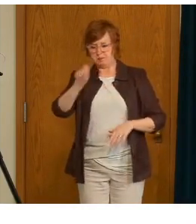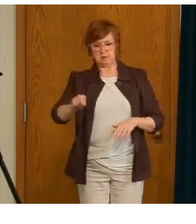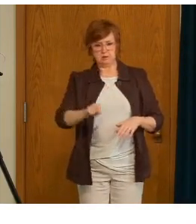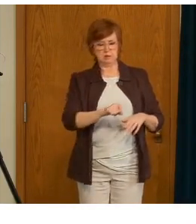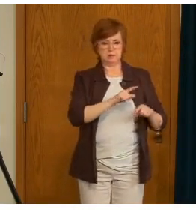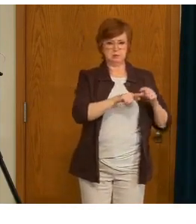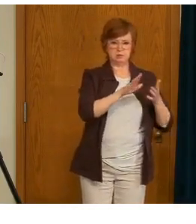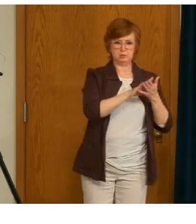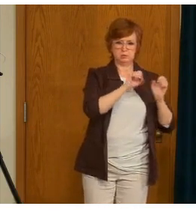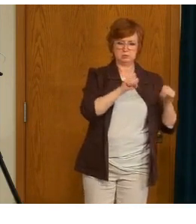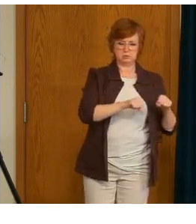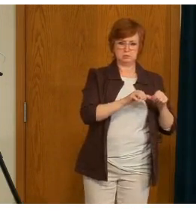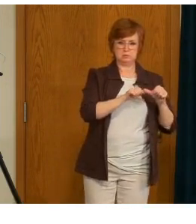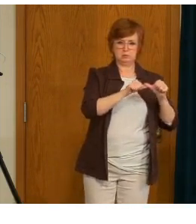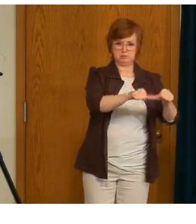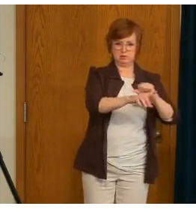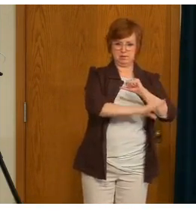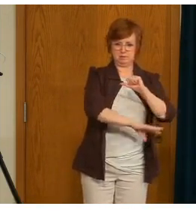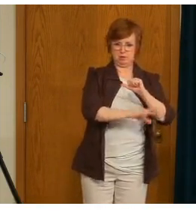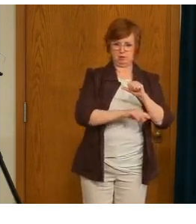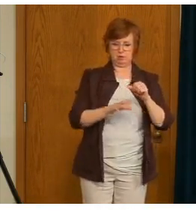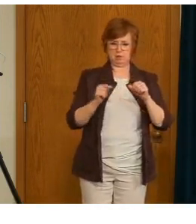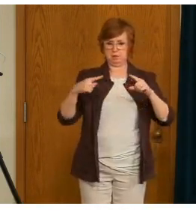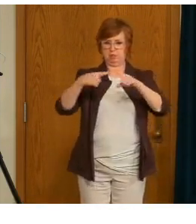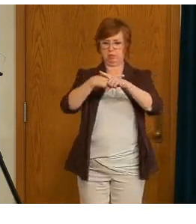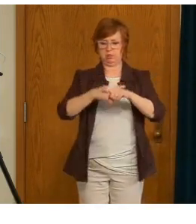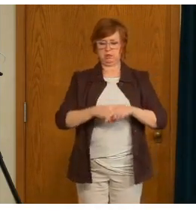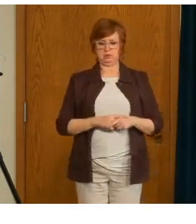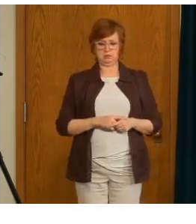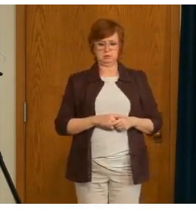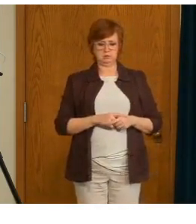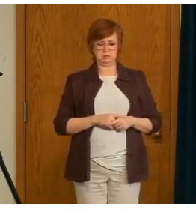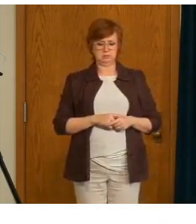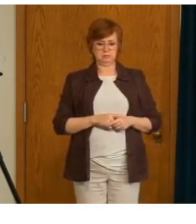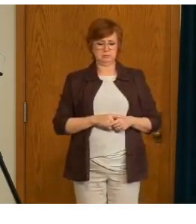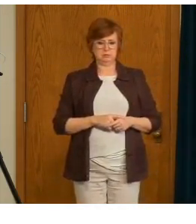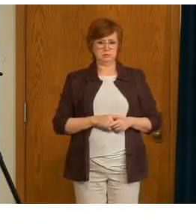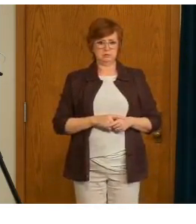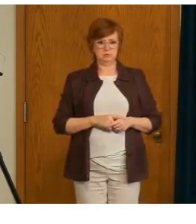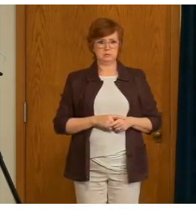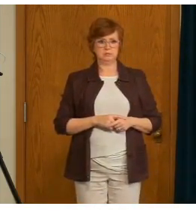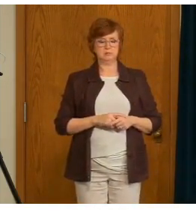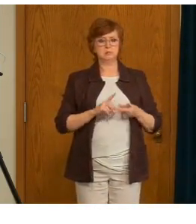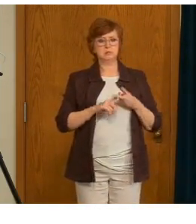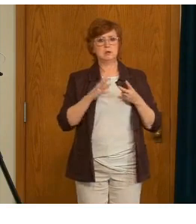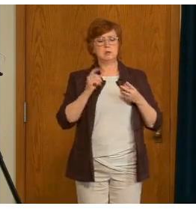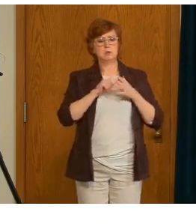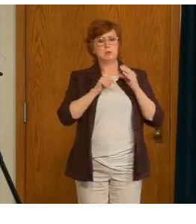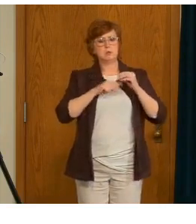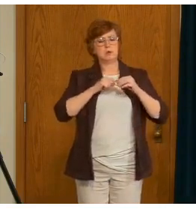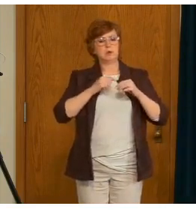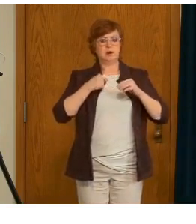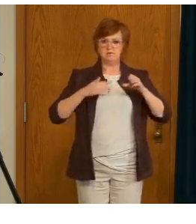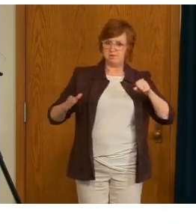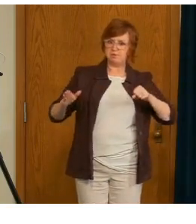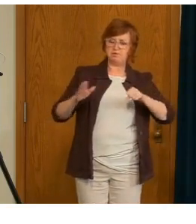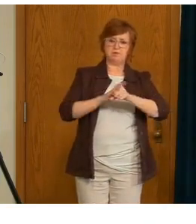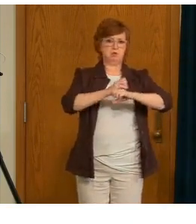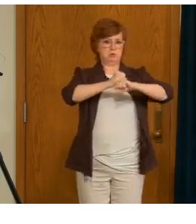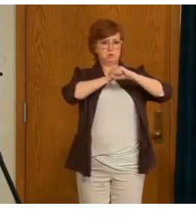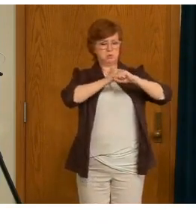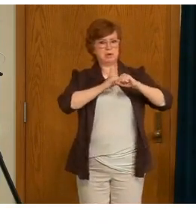since the messaging seems to be we aren't fully protected without a second dose? Well, you're absolutely right. We are fully protected